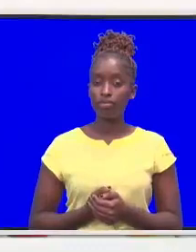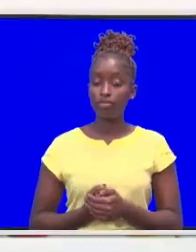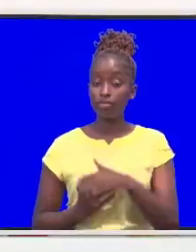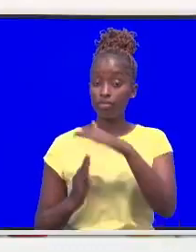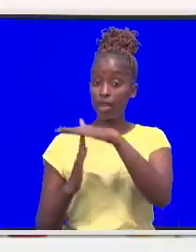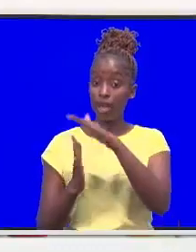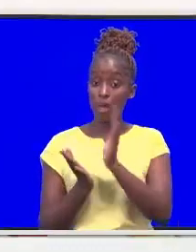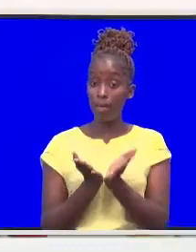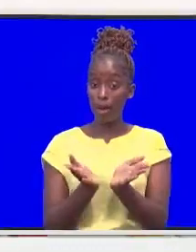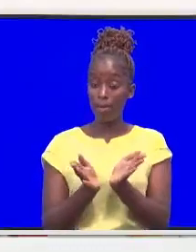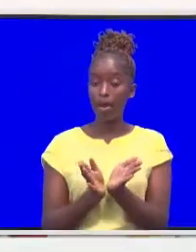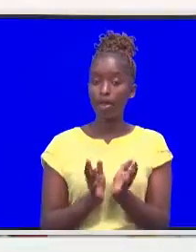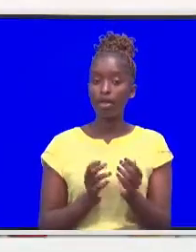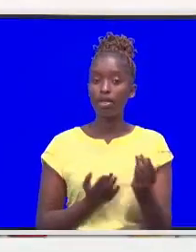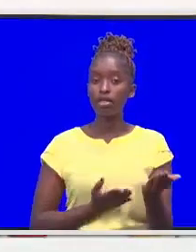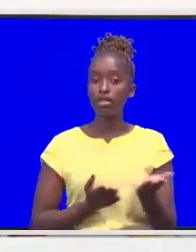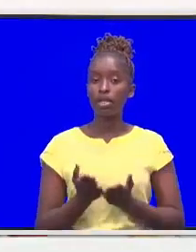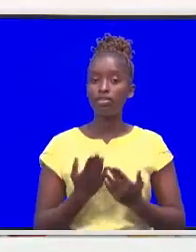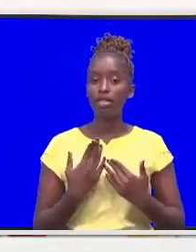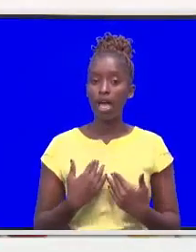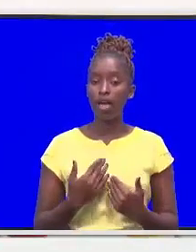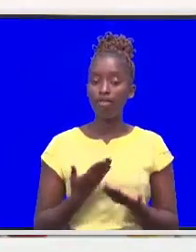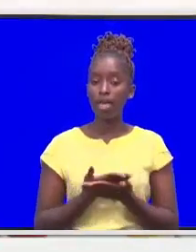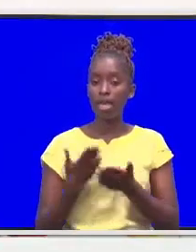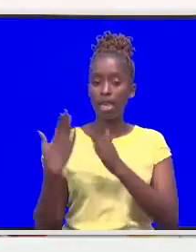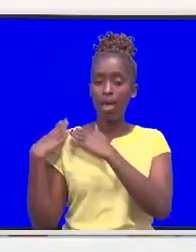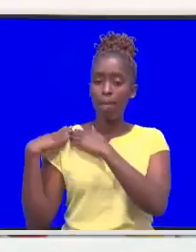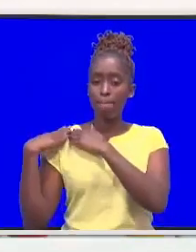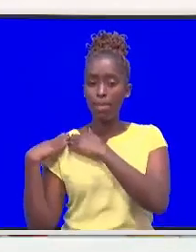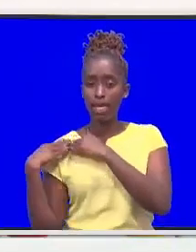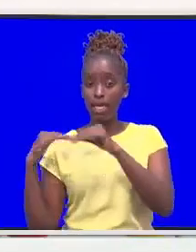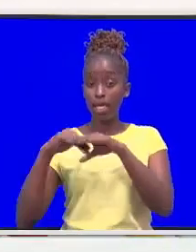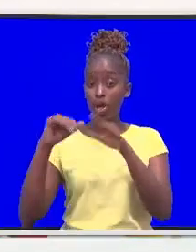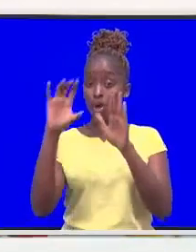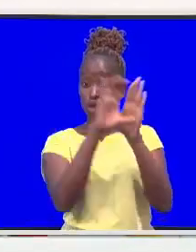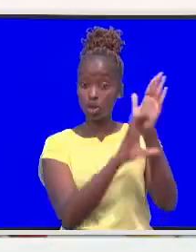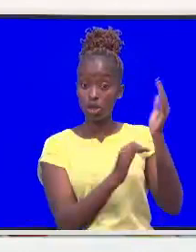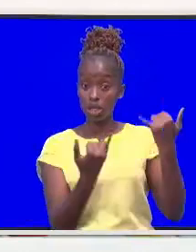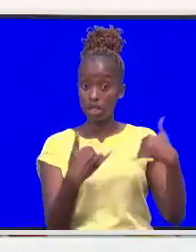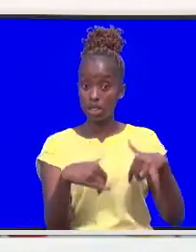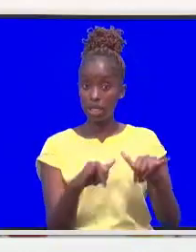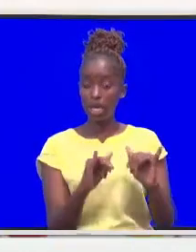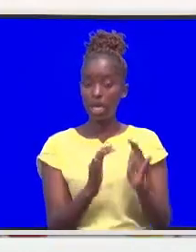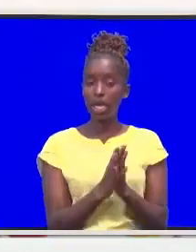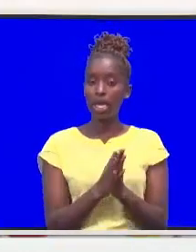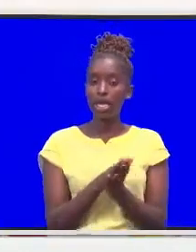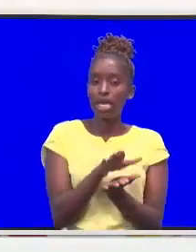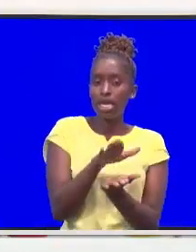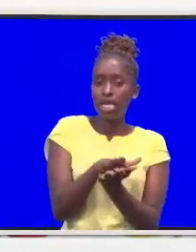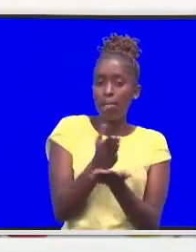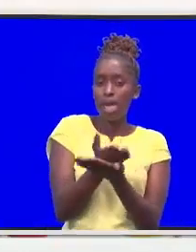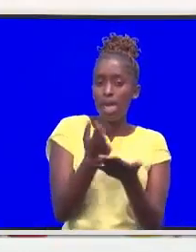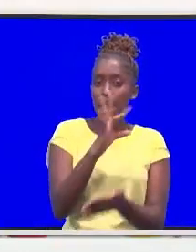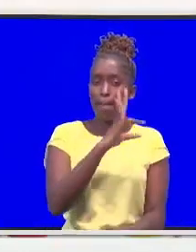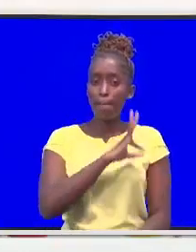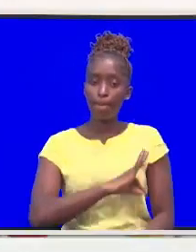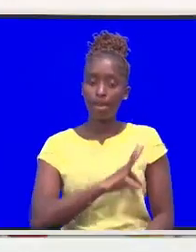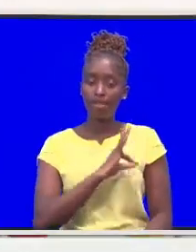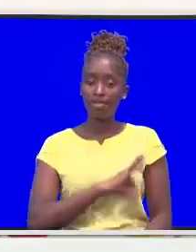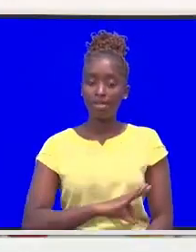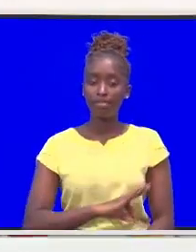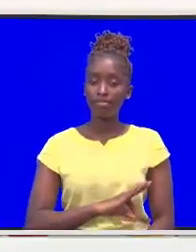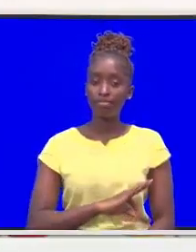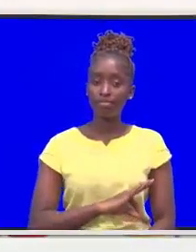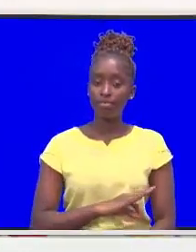not have the mandate in the constitution to review or to set any benefit of